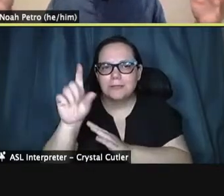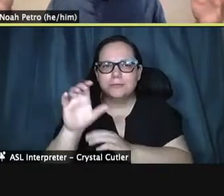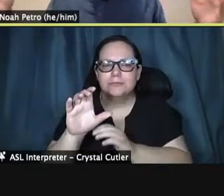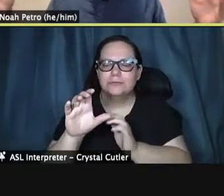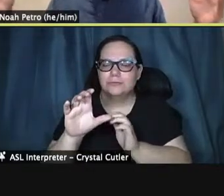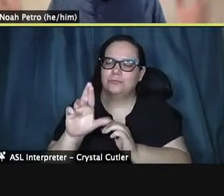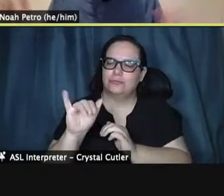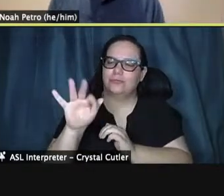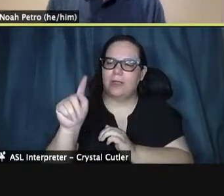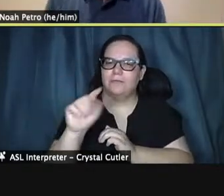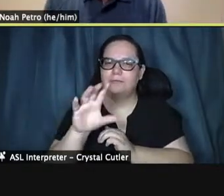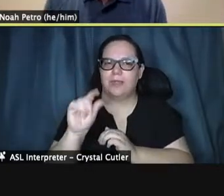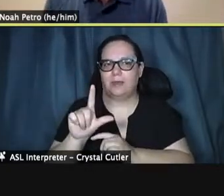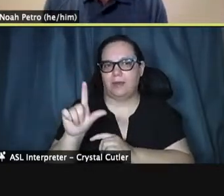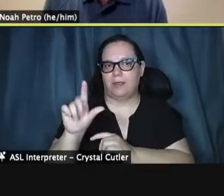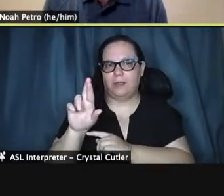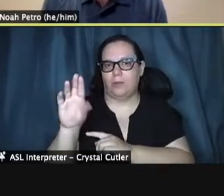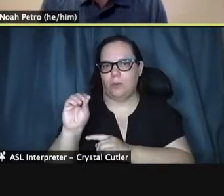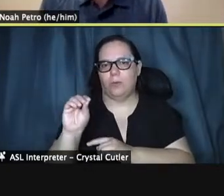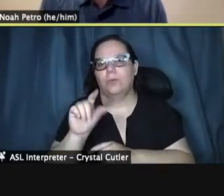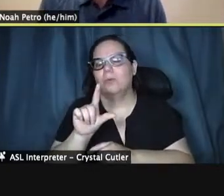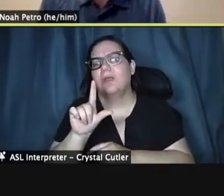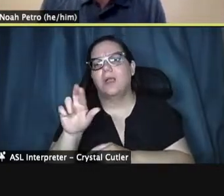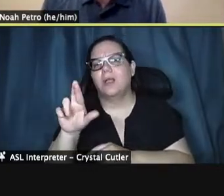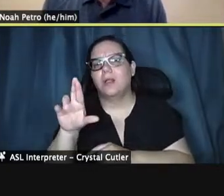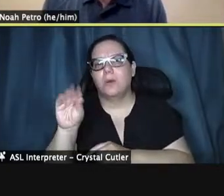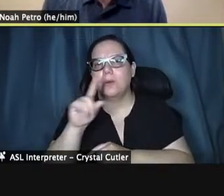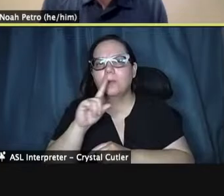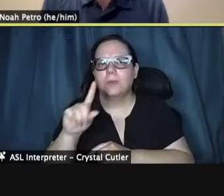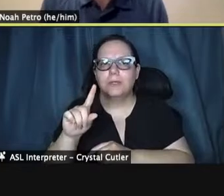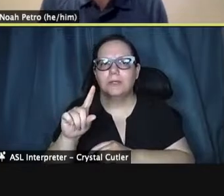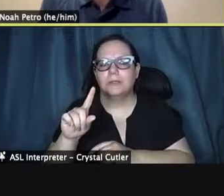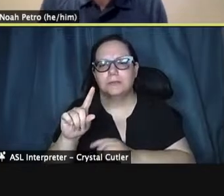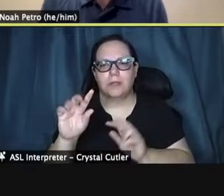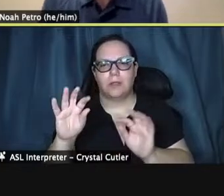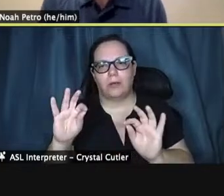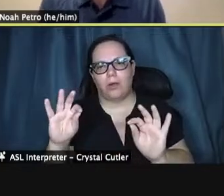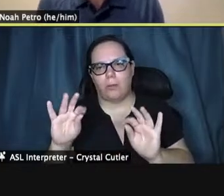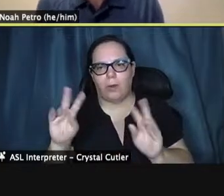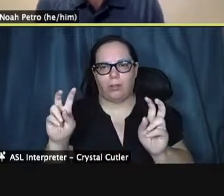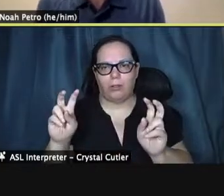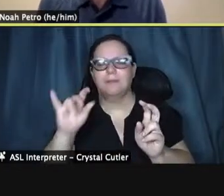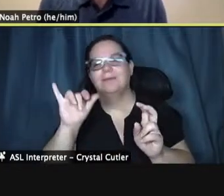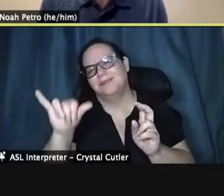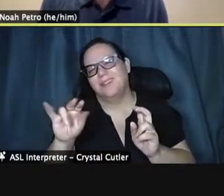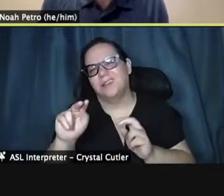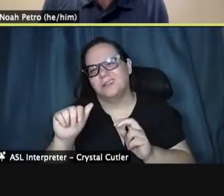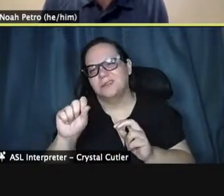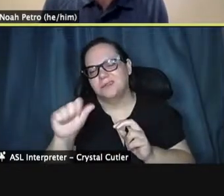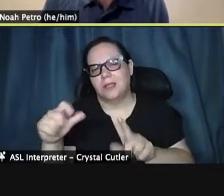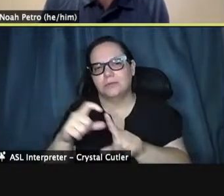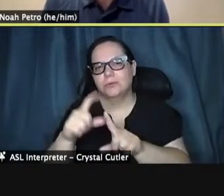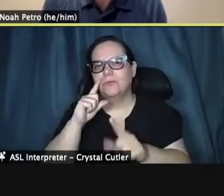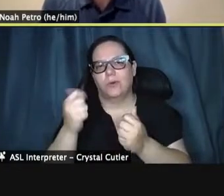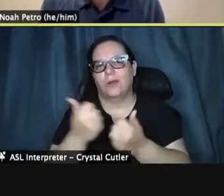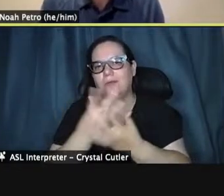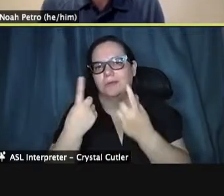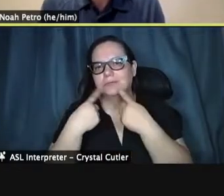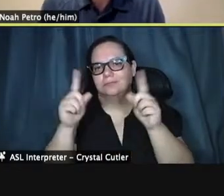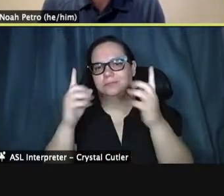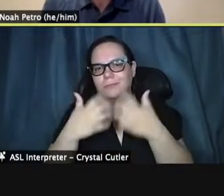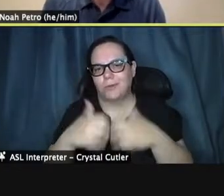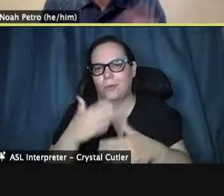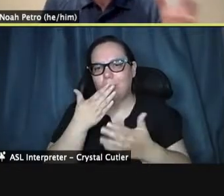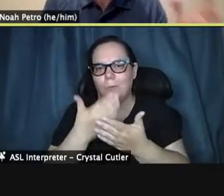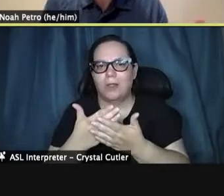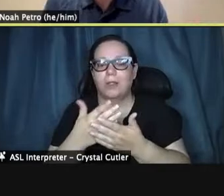LRO is nominal. NASA speak for everything's going well. The last year has been remarkably challenging, and the LRO